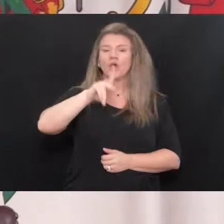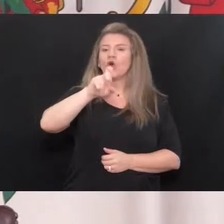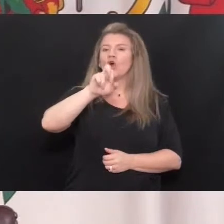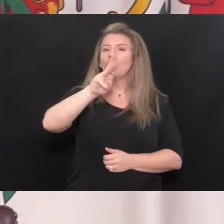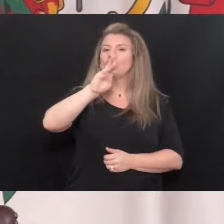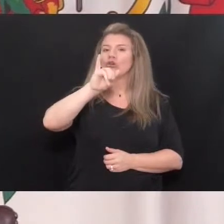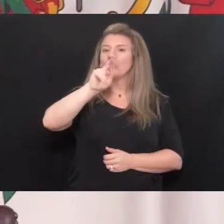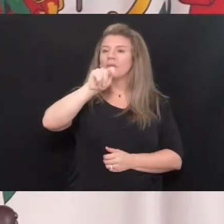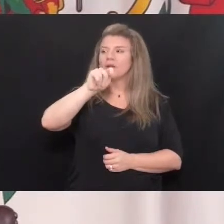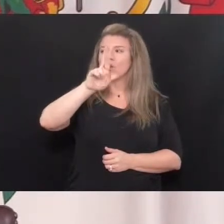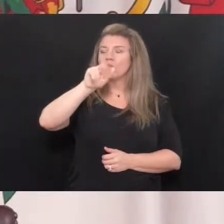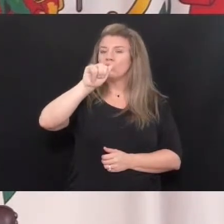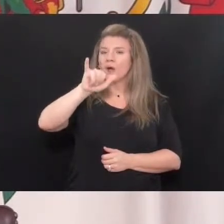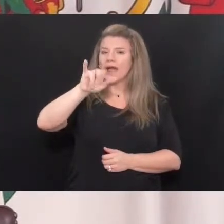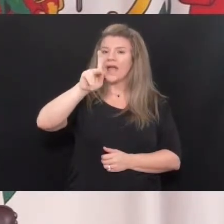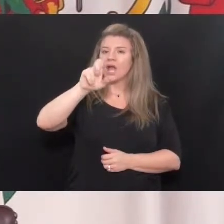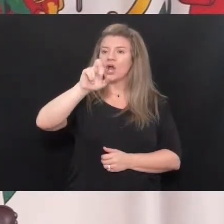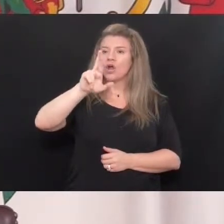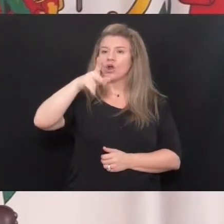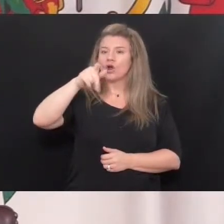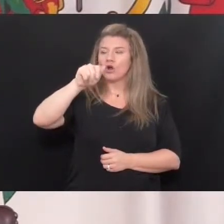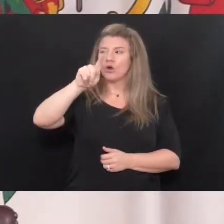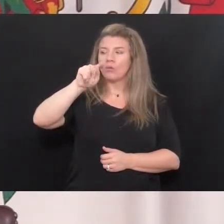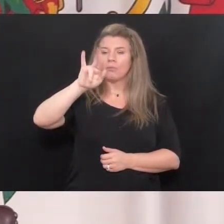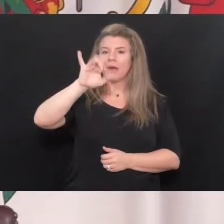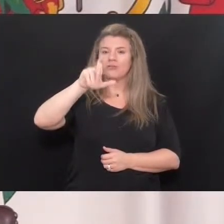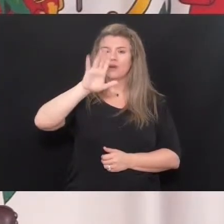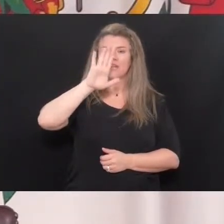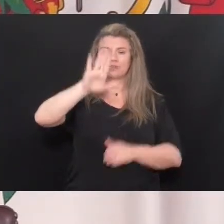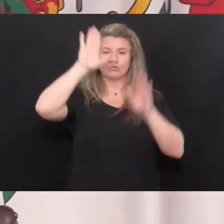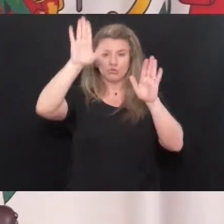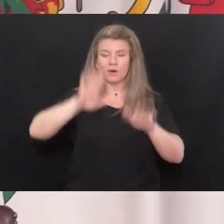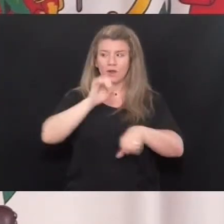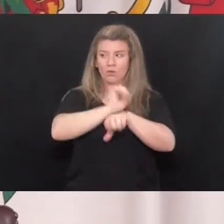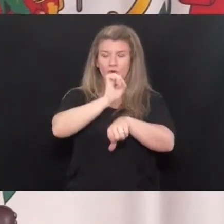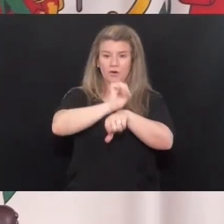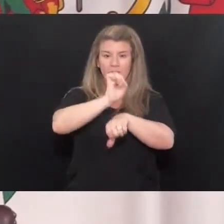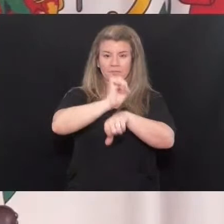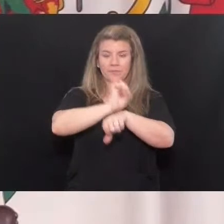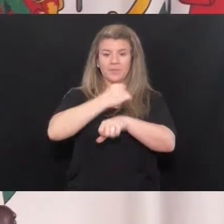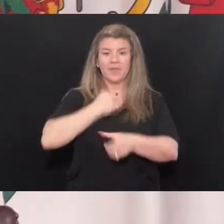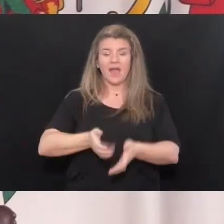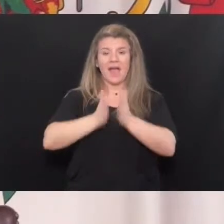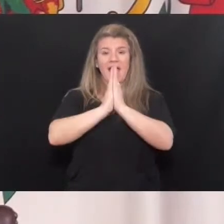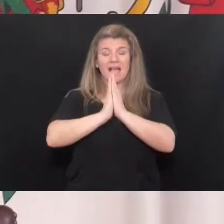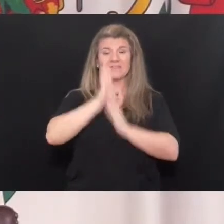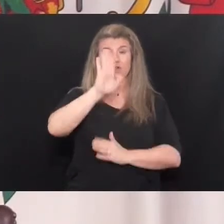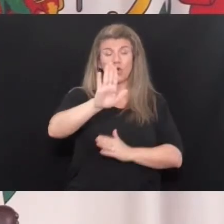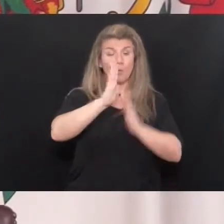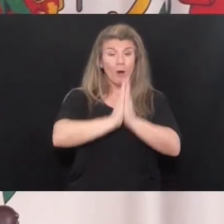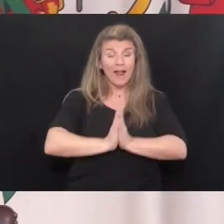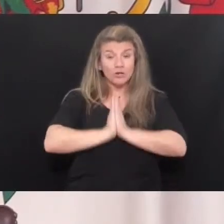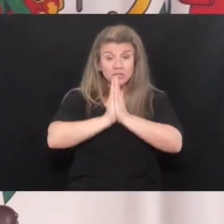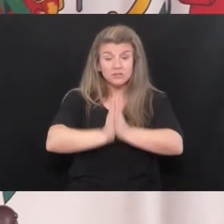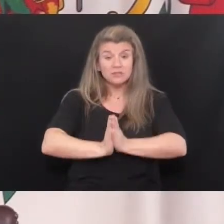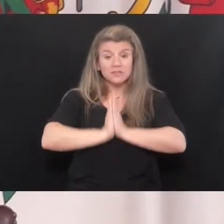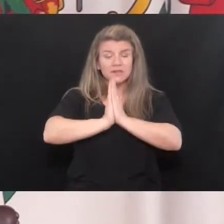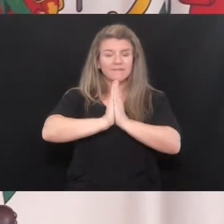Kirkpatrick, you know, on all of the great work he's done. I ask for your prayers for all the